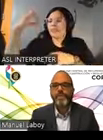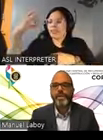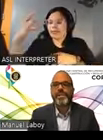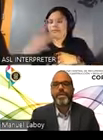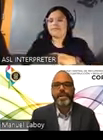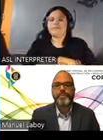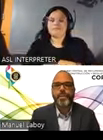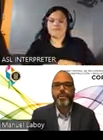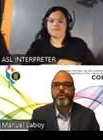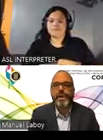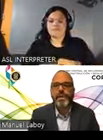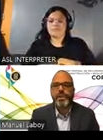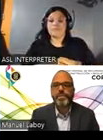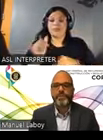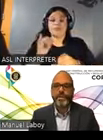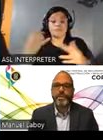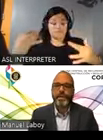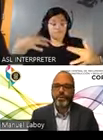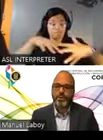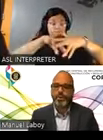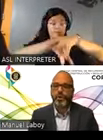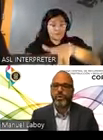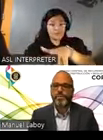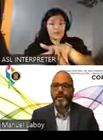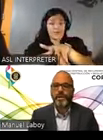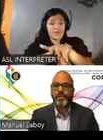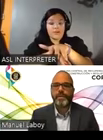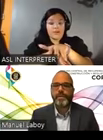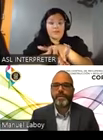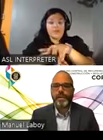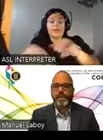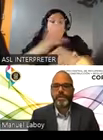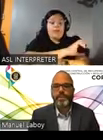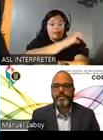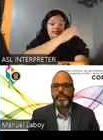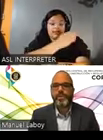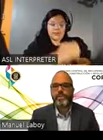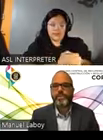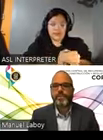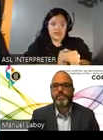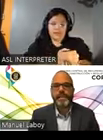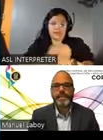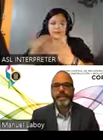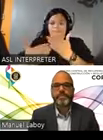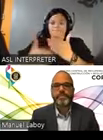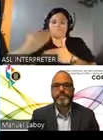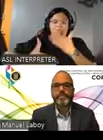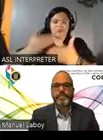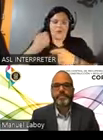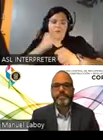of integrating renewable energy towards the goal to get 100% by 2050. Next slide.